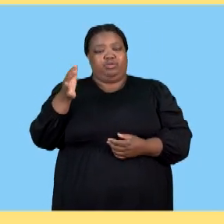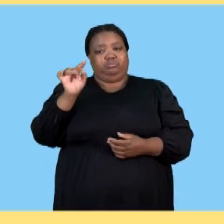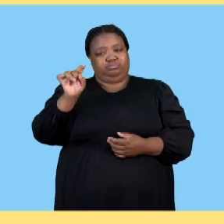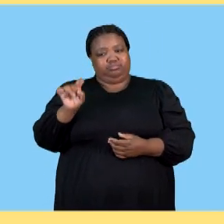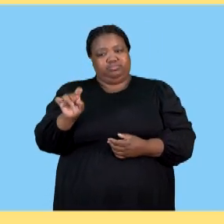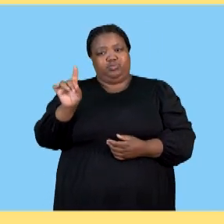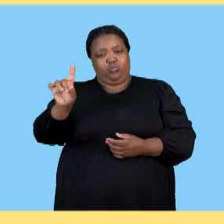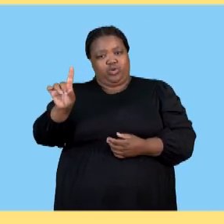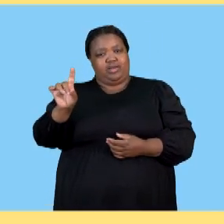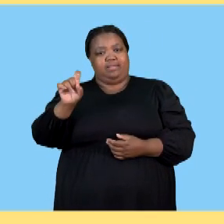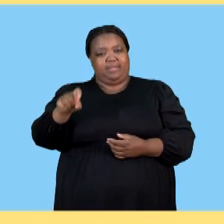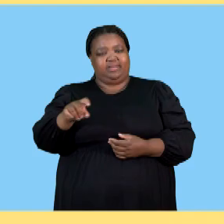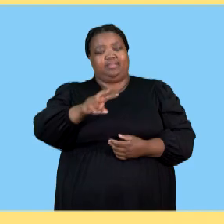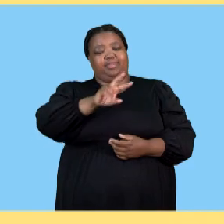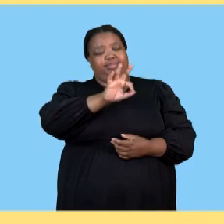as to 1.